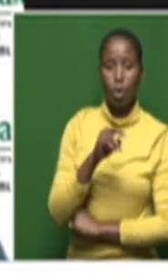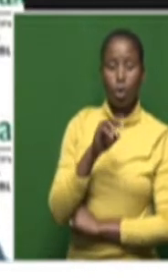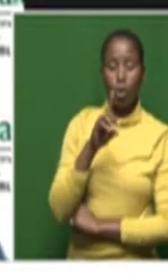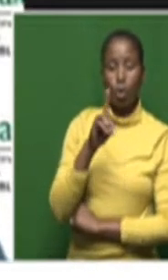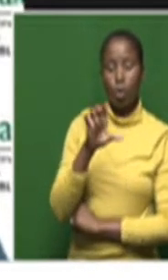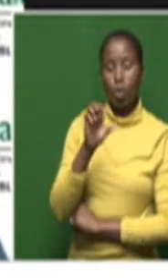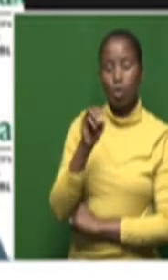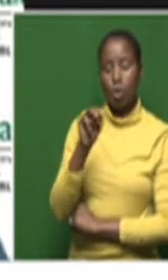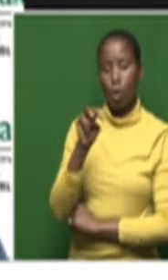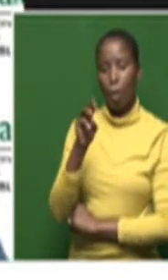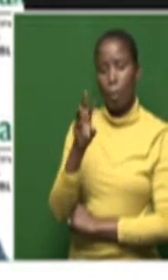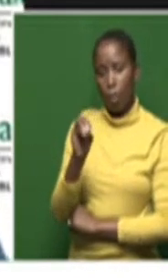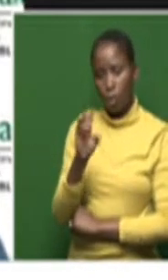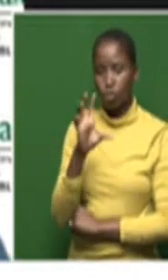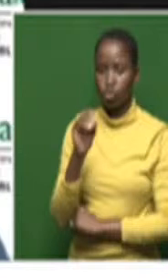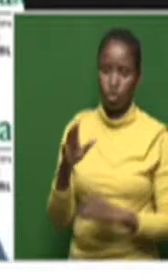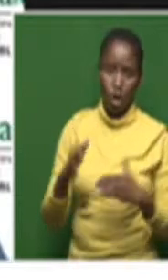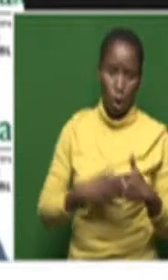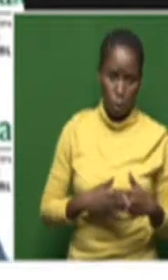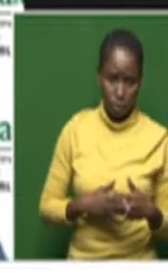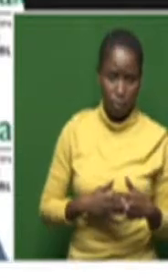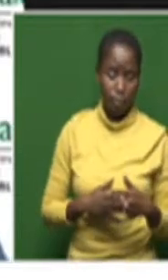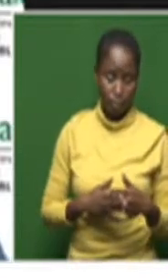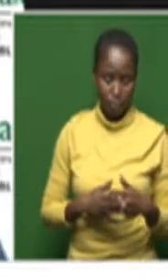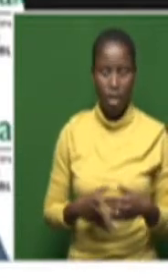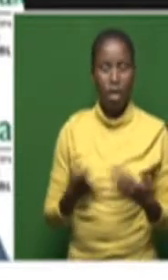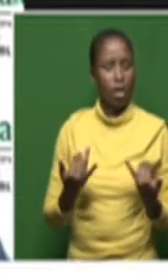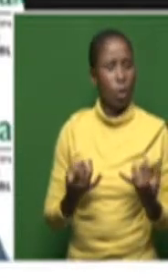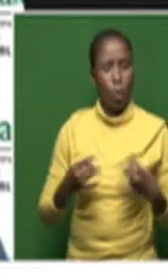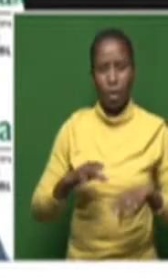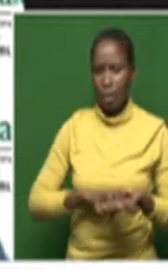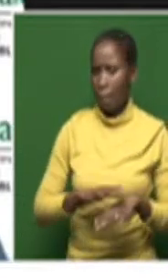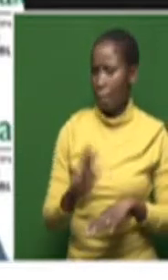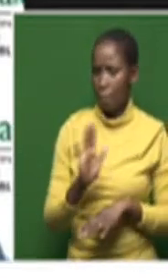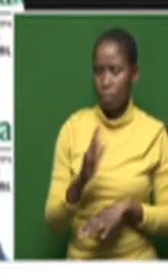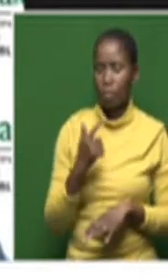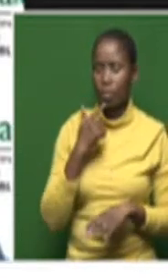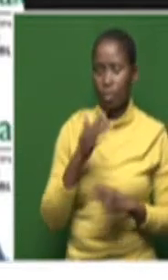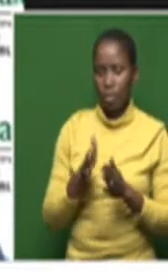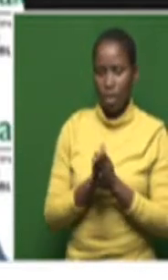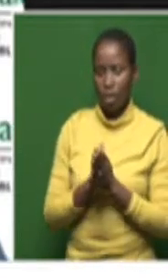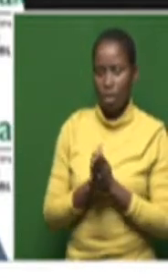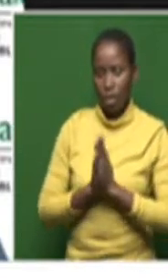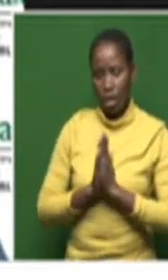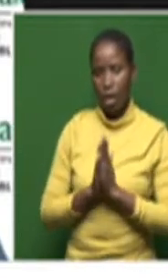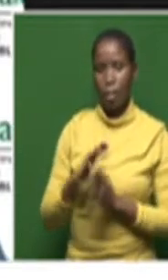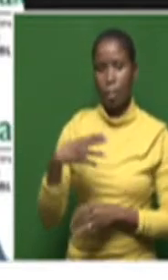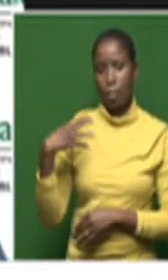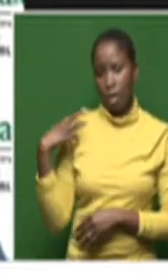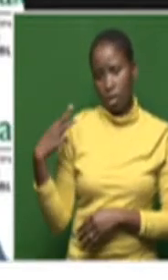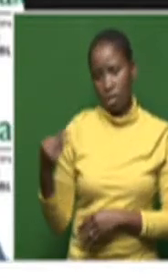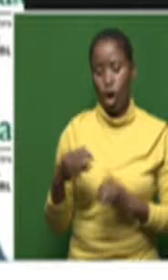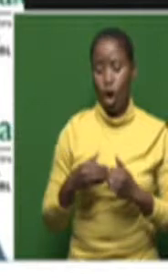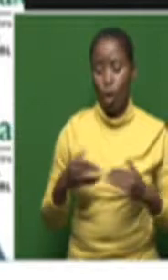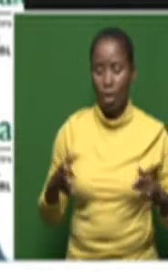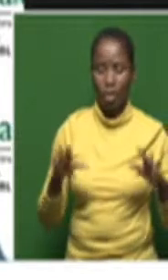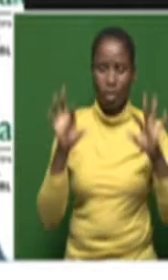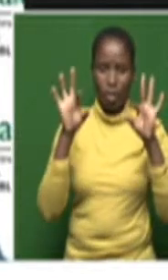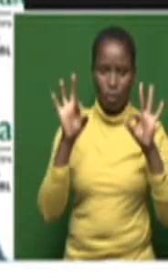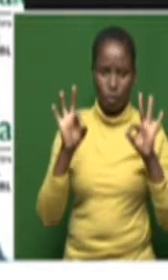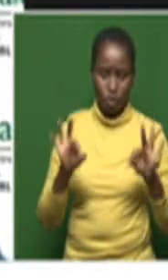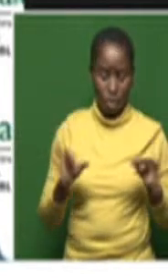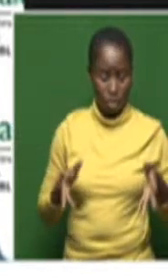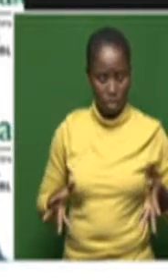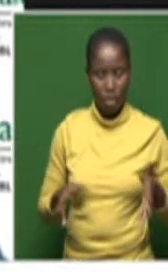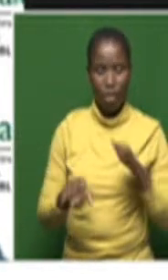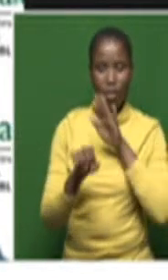remarks. Without wasting any time, I'm going to call upon the Honorable Minister to officially open this media